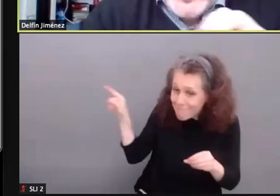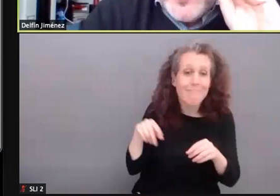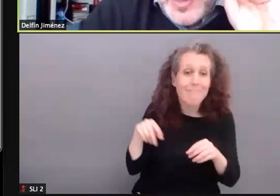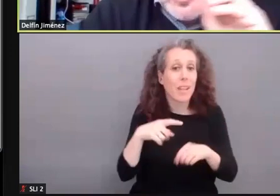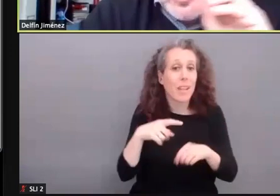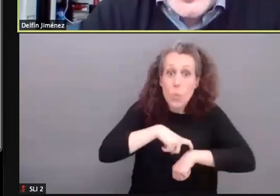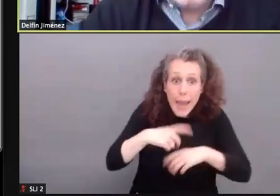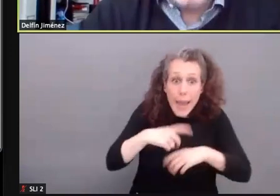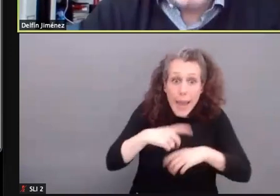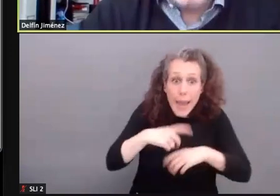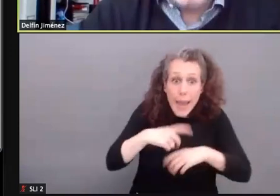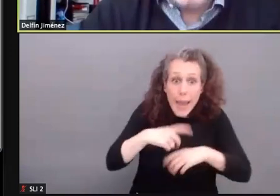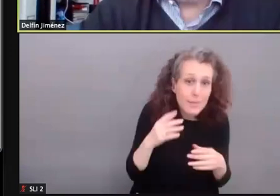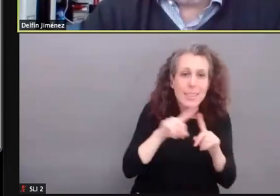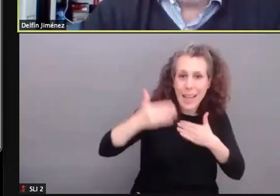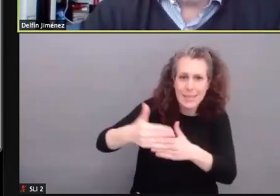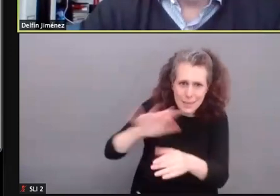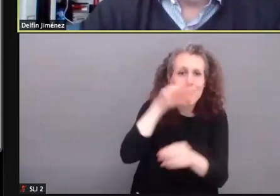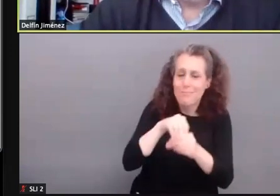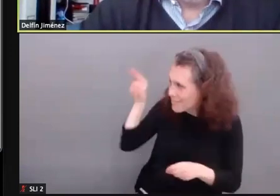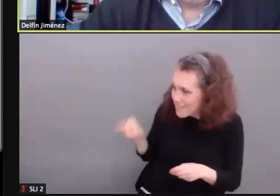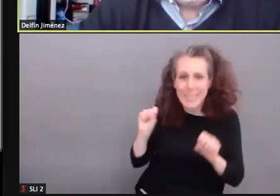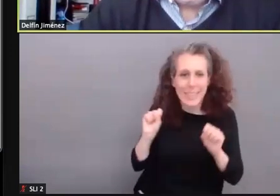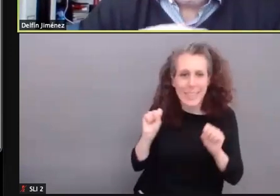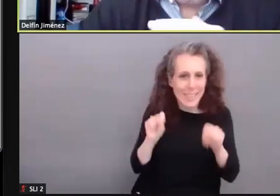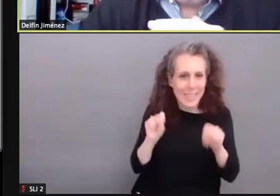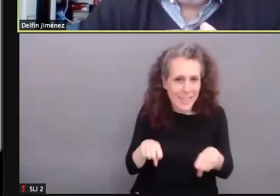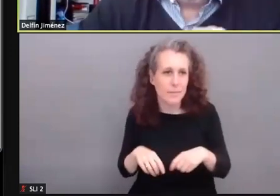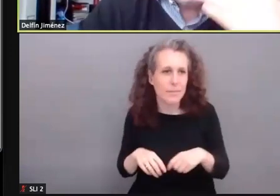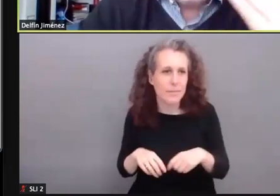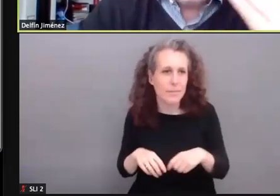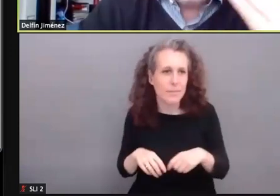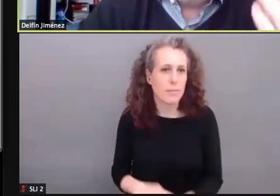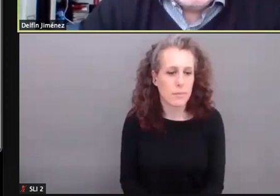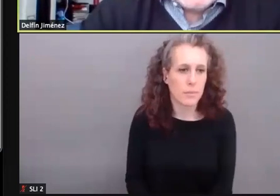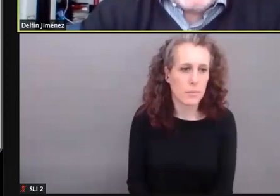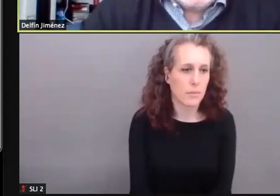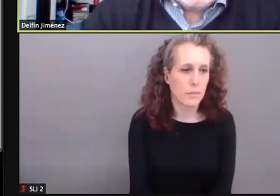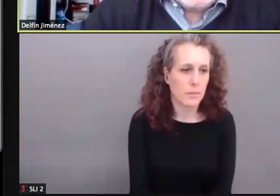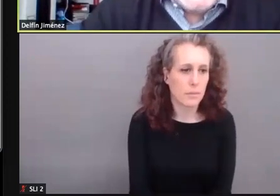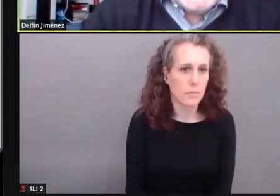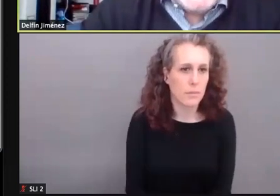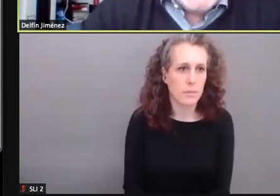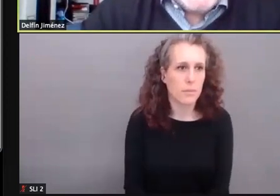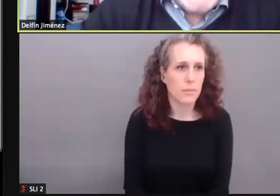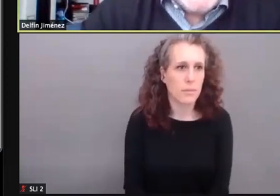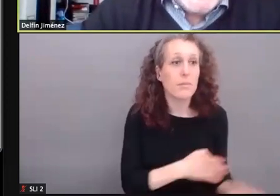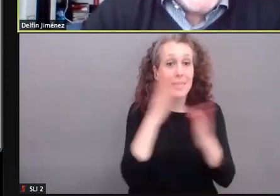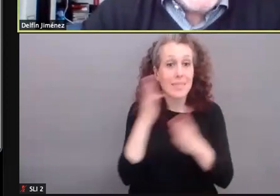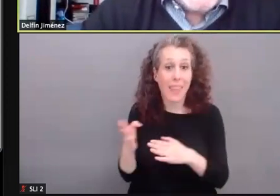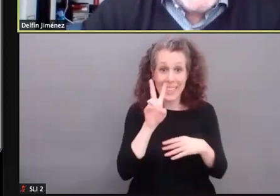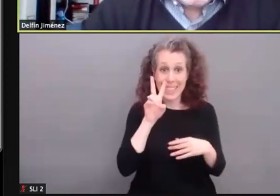of the conformity, and then we go to the second part, the validation.